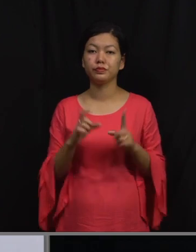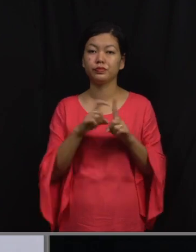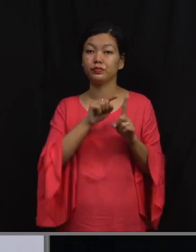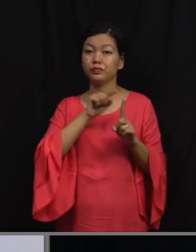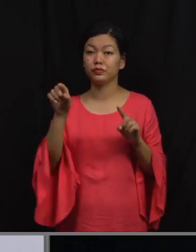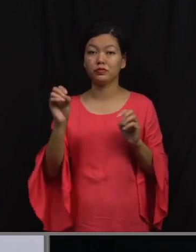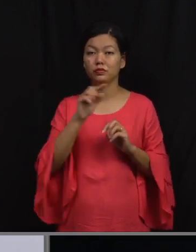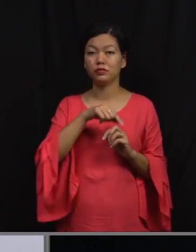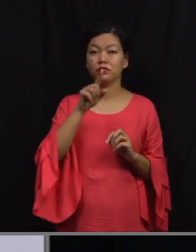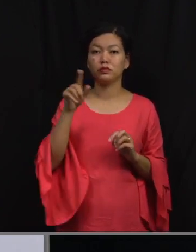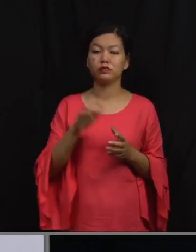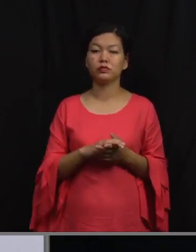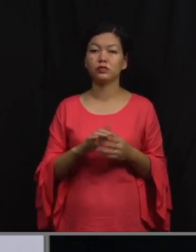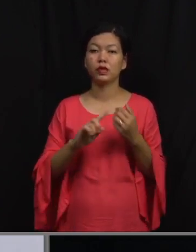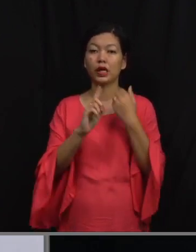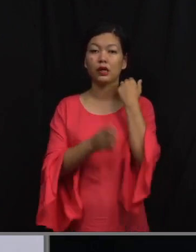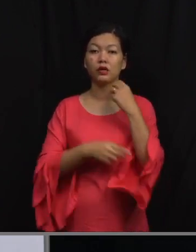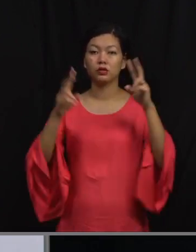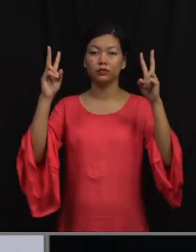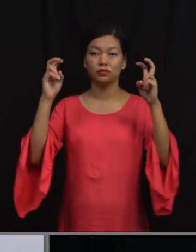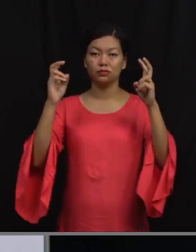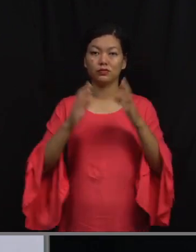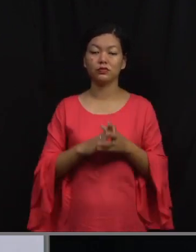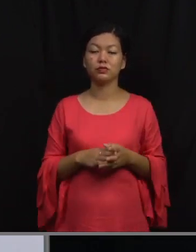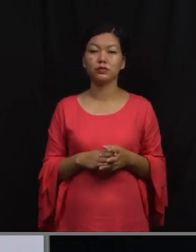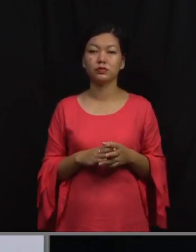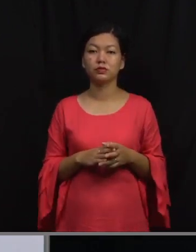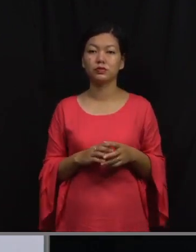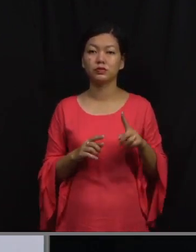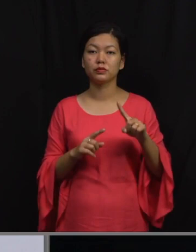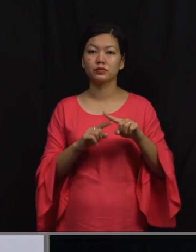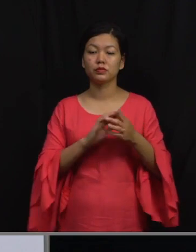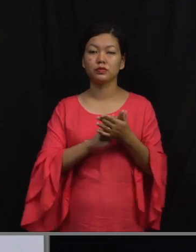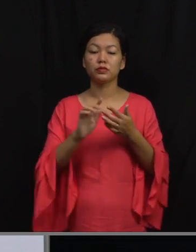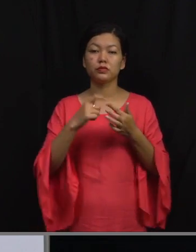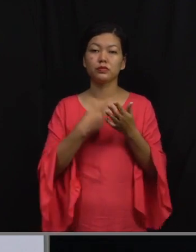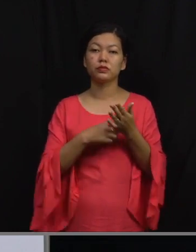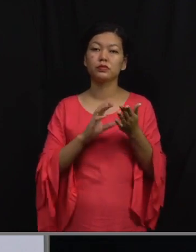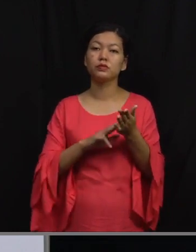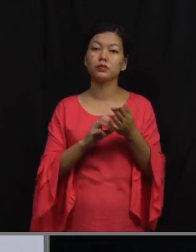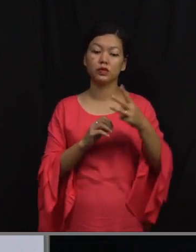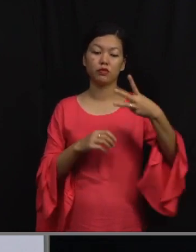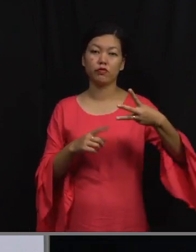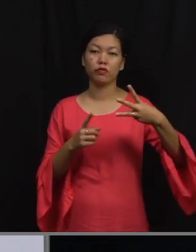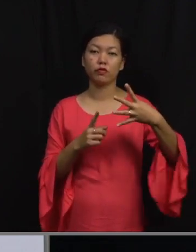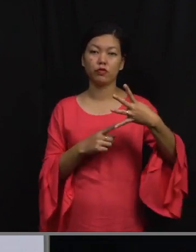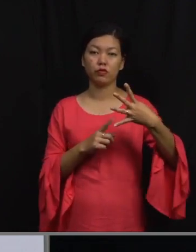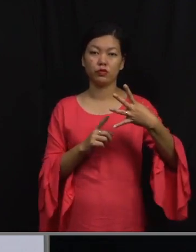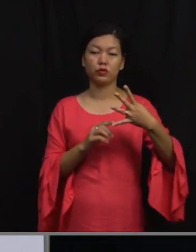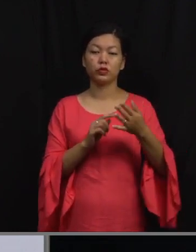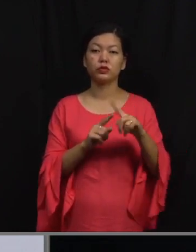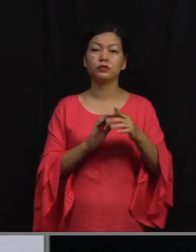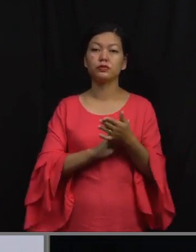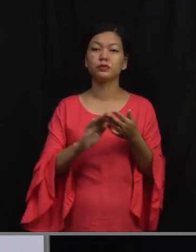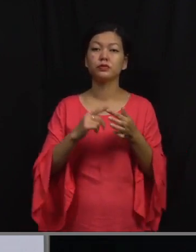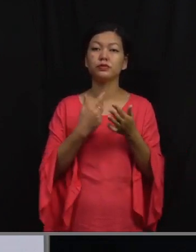the last topic that we have discussed in the lecture 1 was like thermodynamics. Okay, so thermodynamics deals with